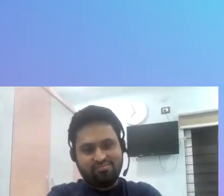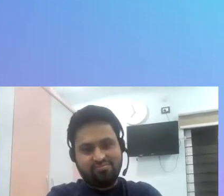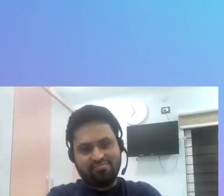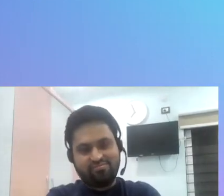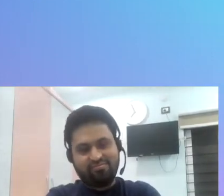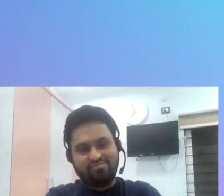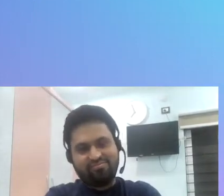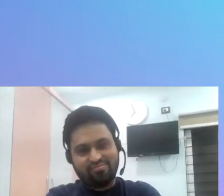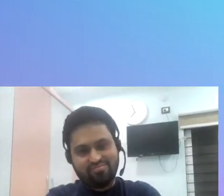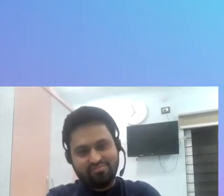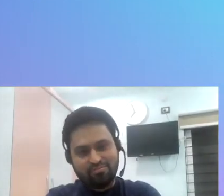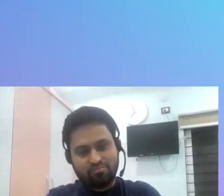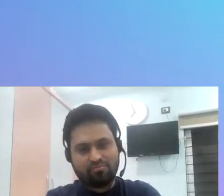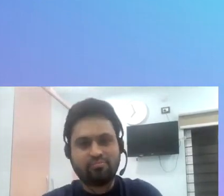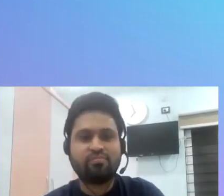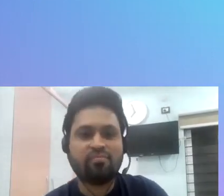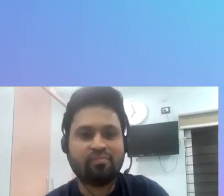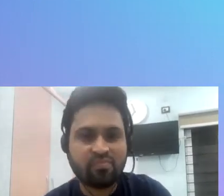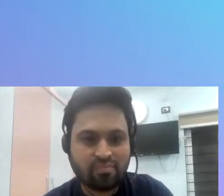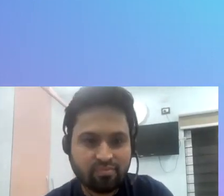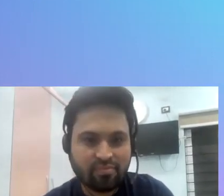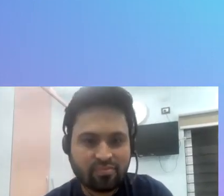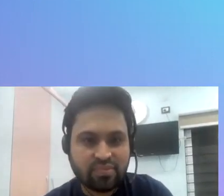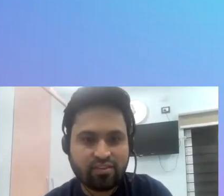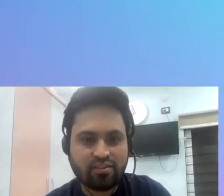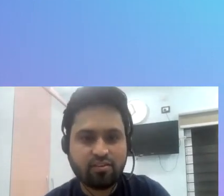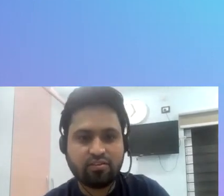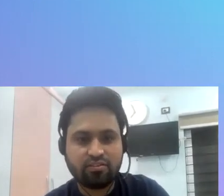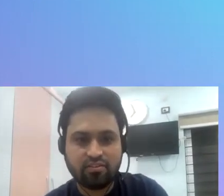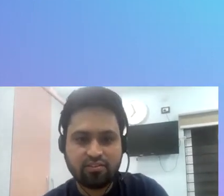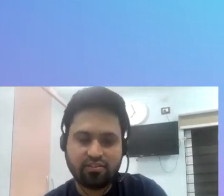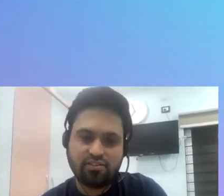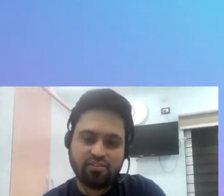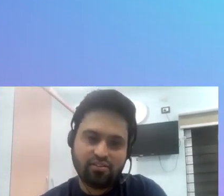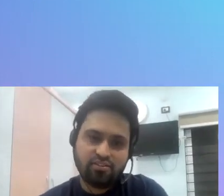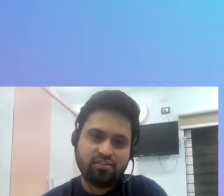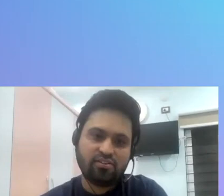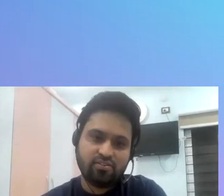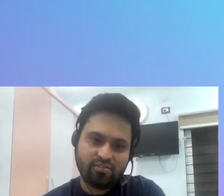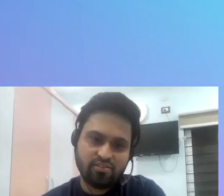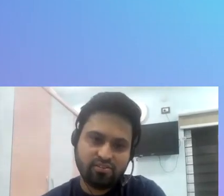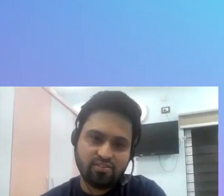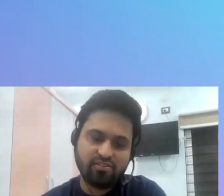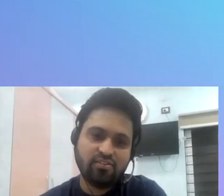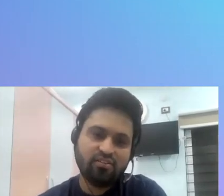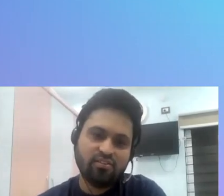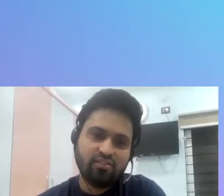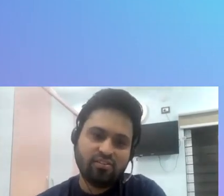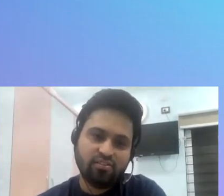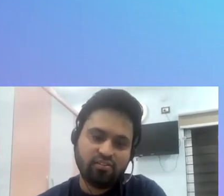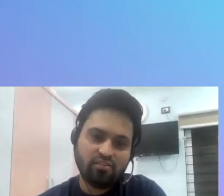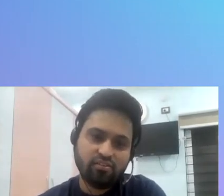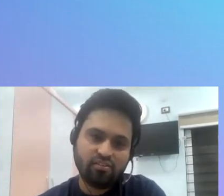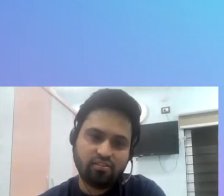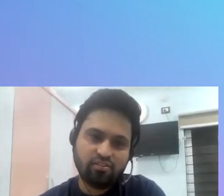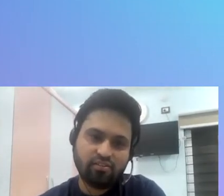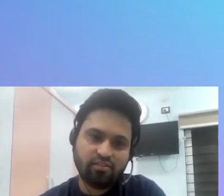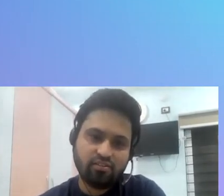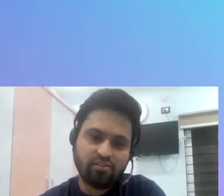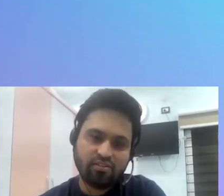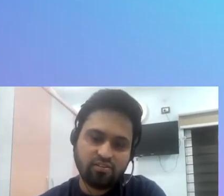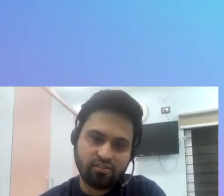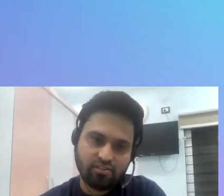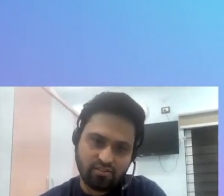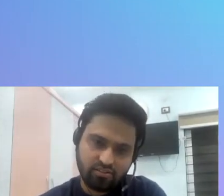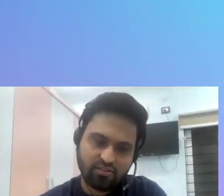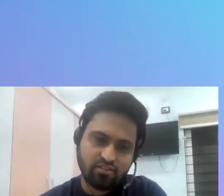HTML, I think it's called, or Axe DevTools for Web, includes the browser extension, linter premium, which is like the linter server,